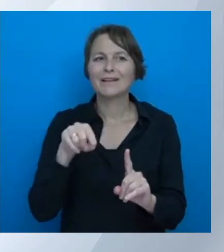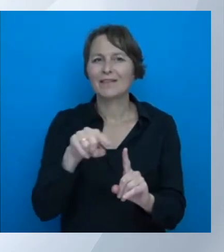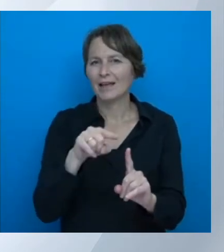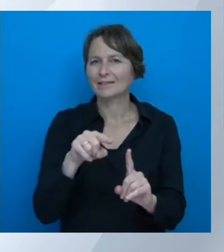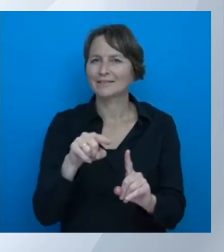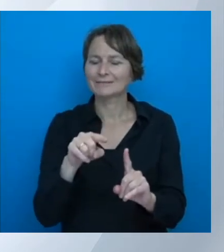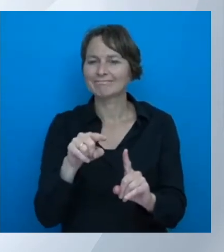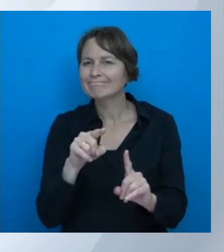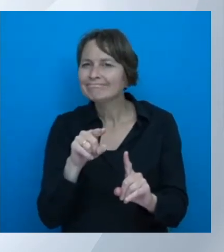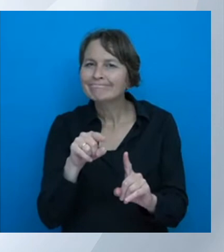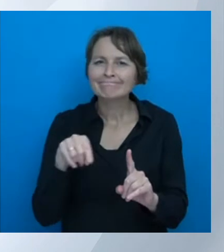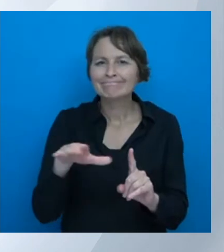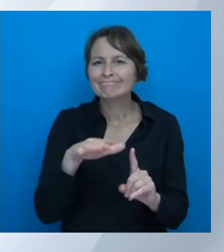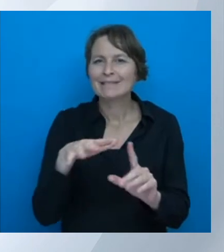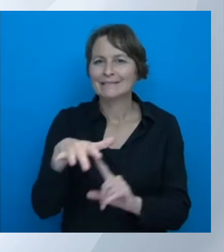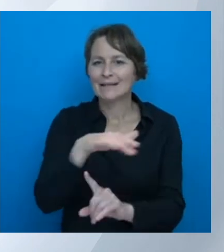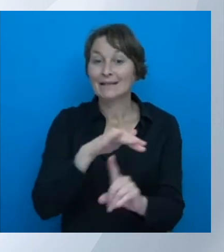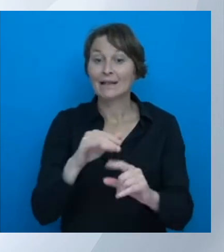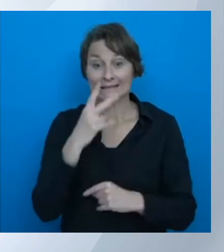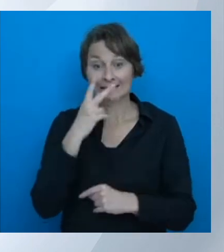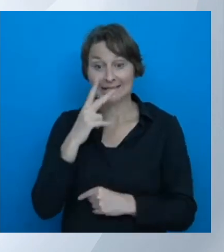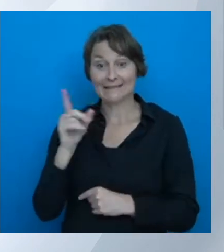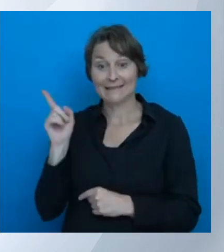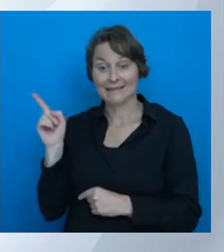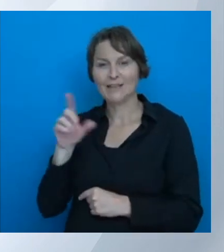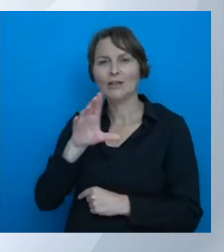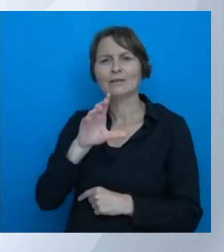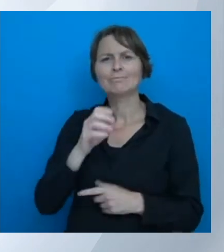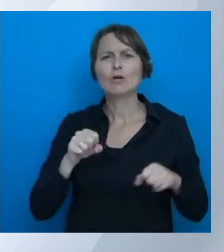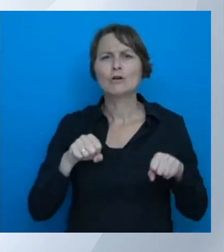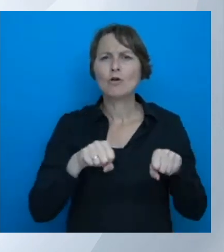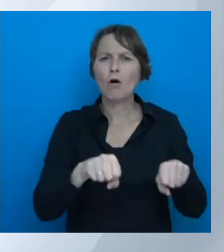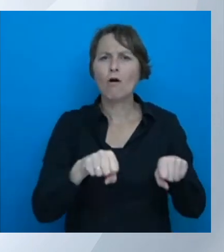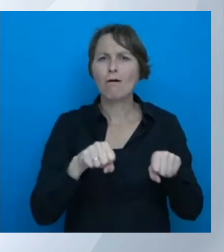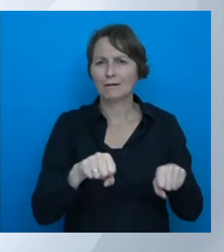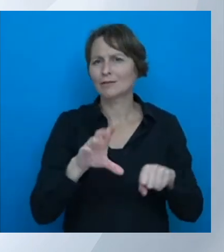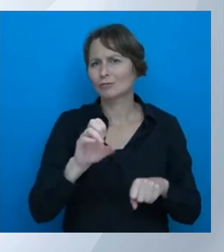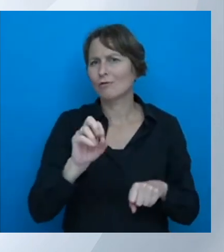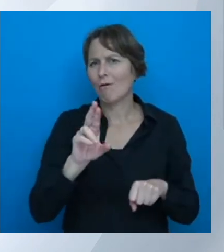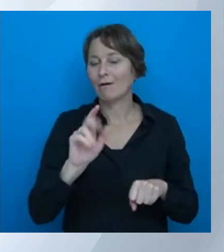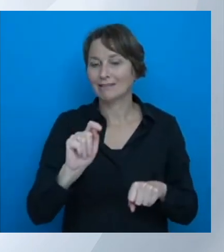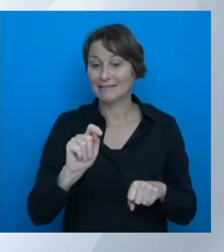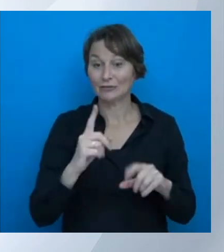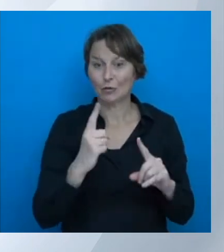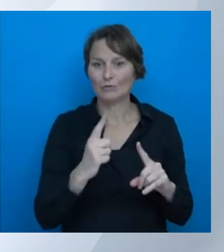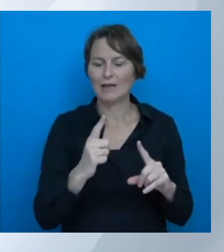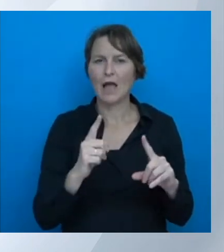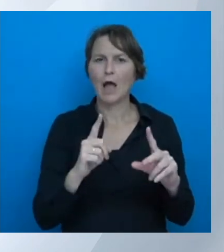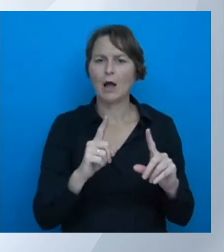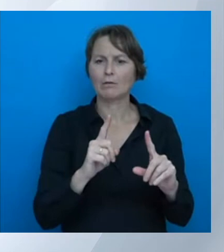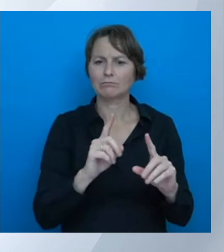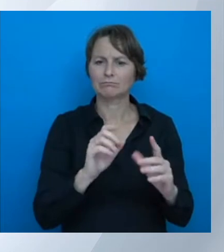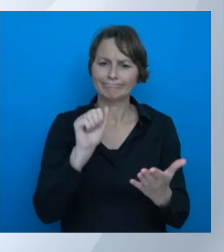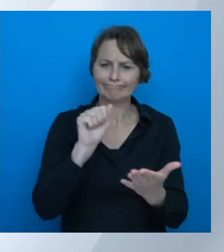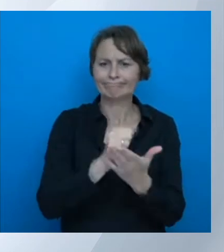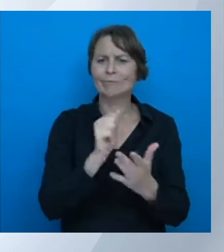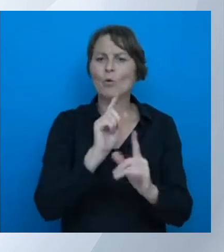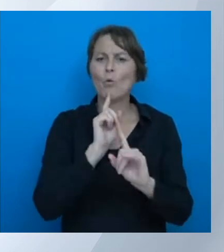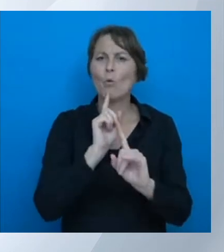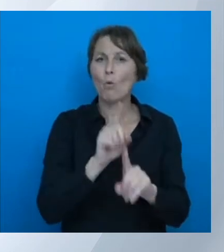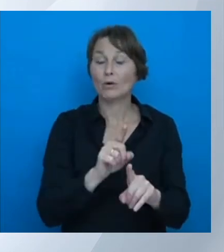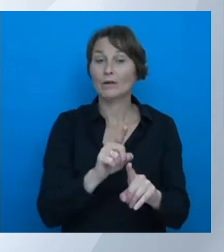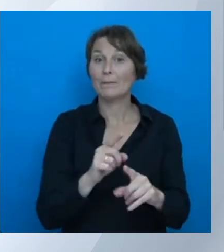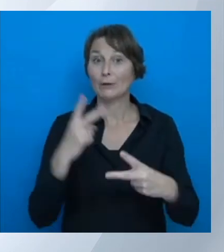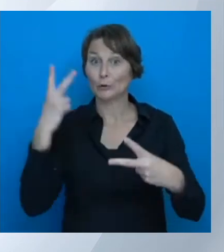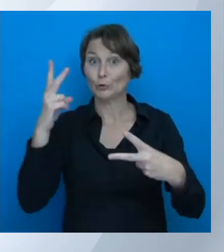can see that I have a card application over here and it is publishing a topic order. Now I have 2